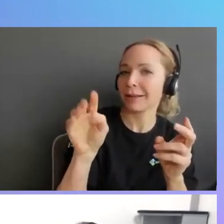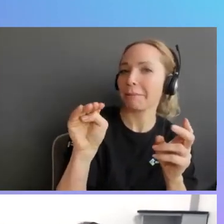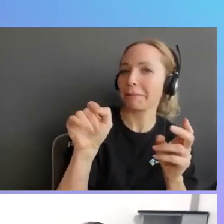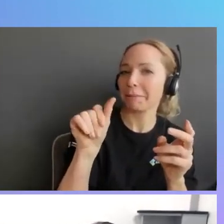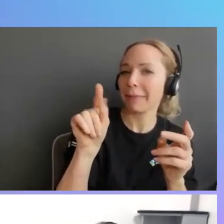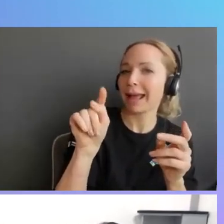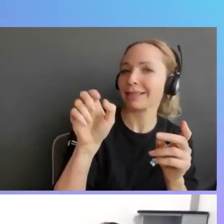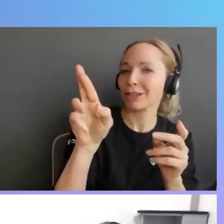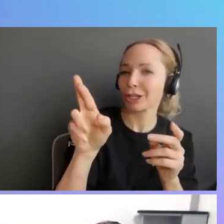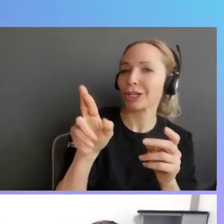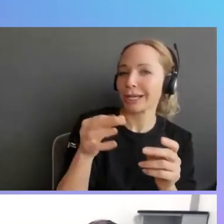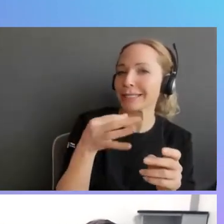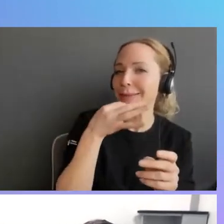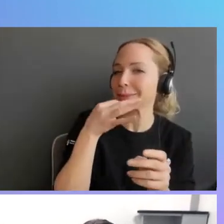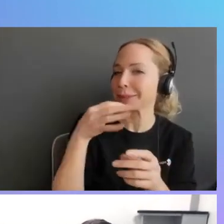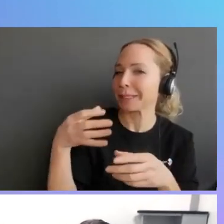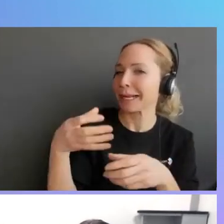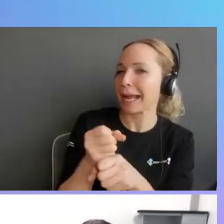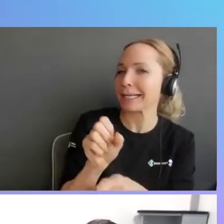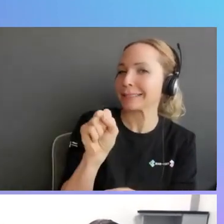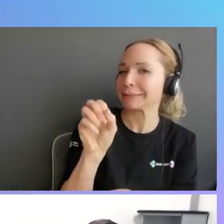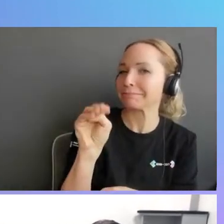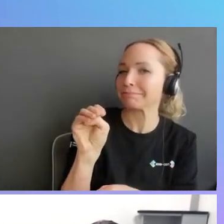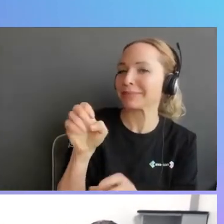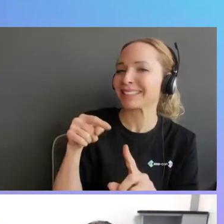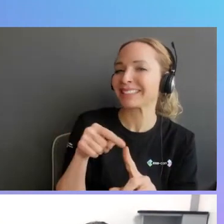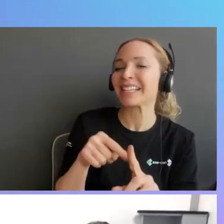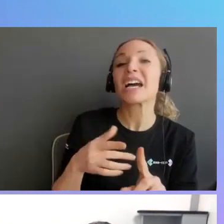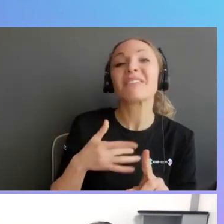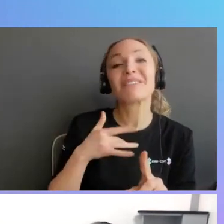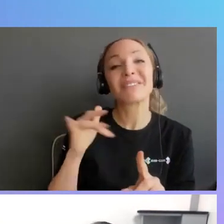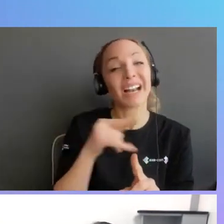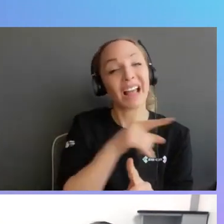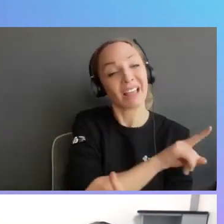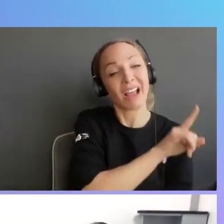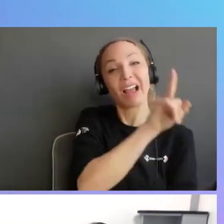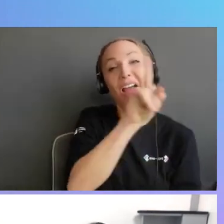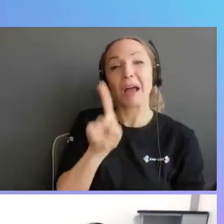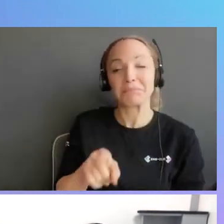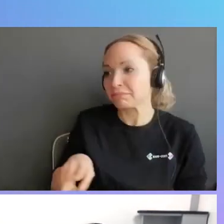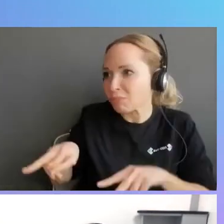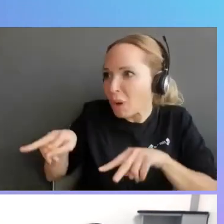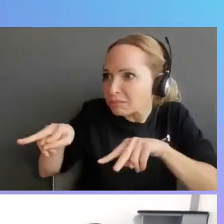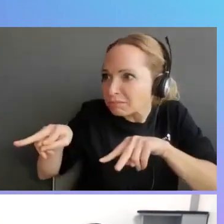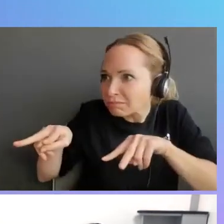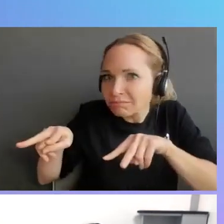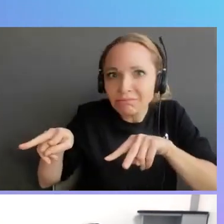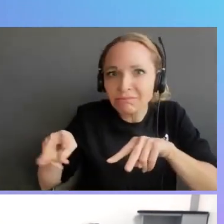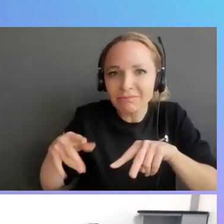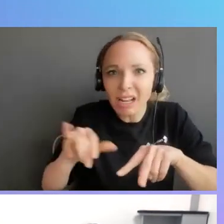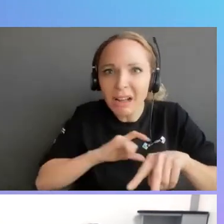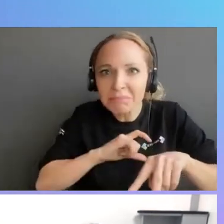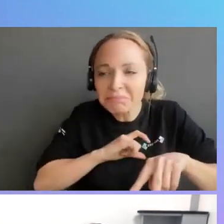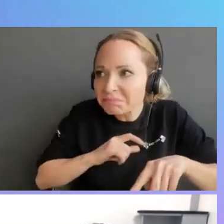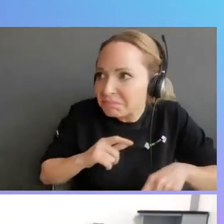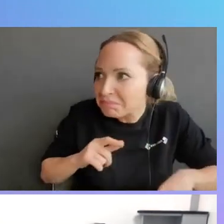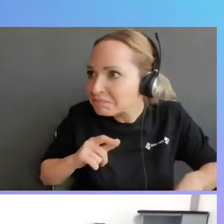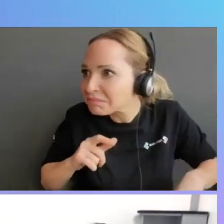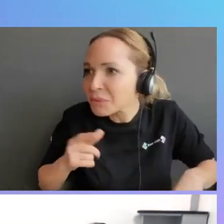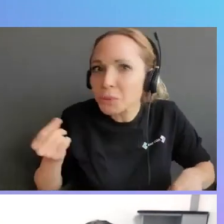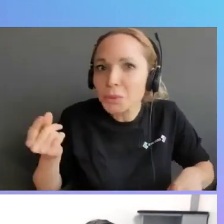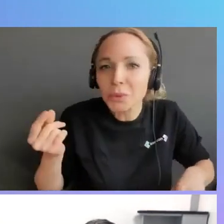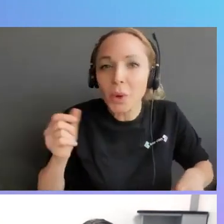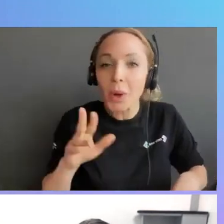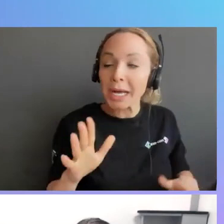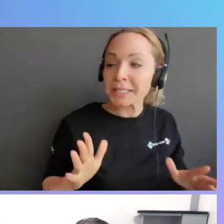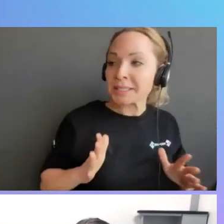trap effect. They're just waiting for me to make a mistake and they're always watching for me. Or as like the elite person in their ivory